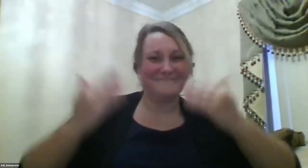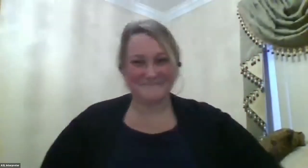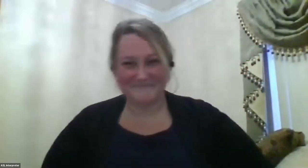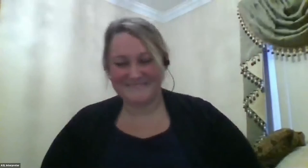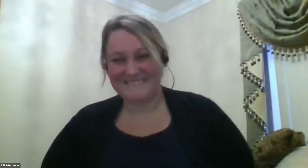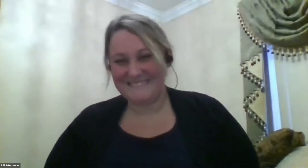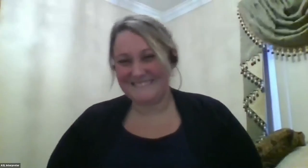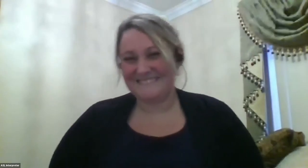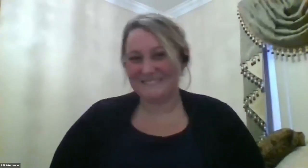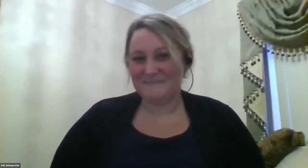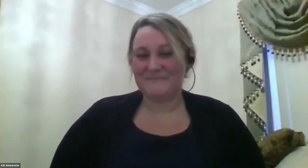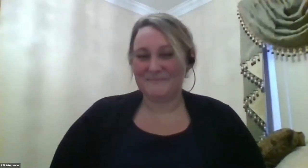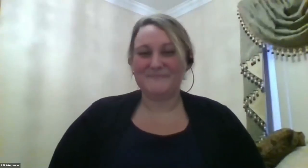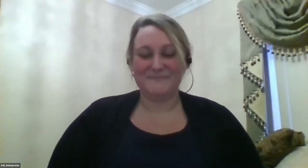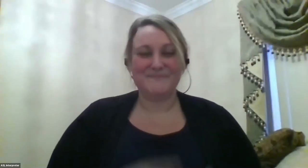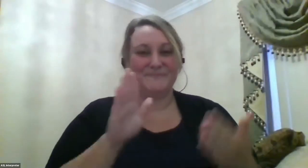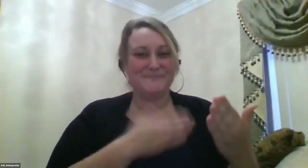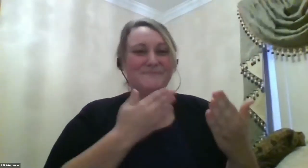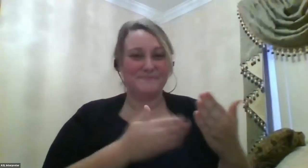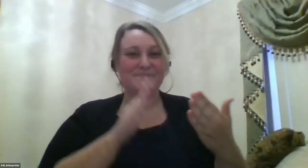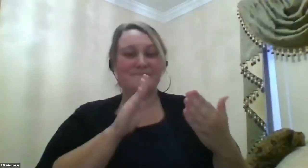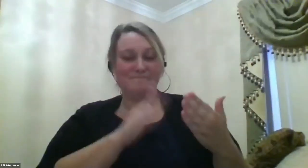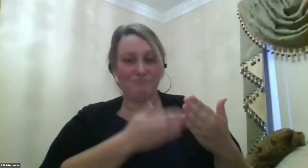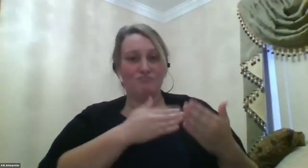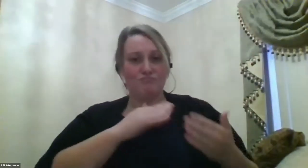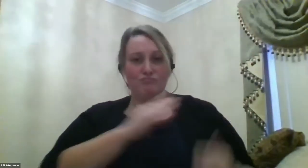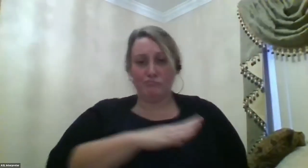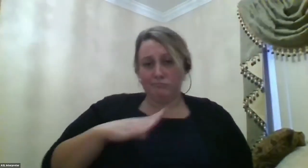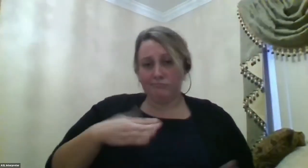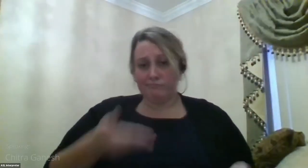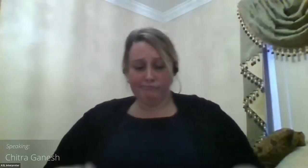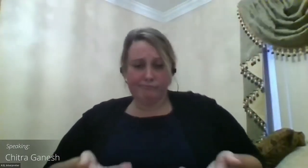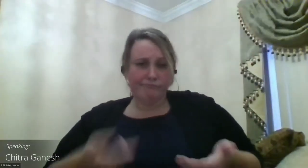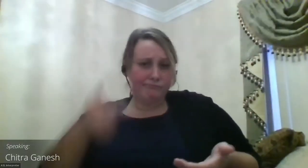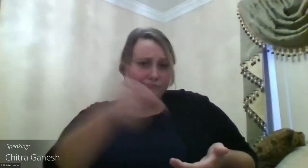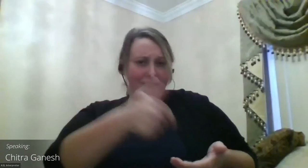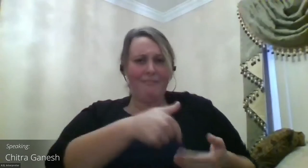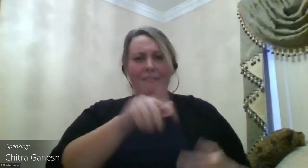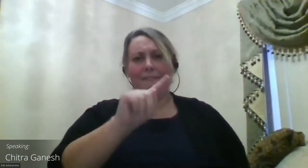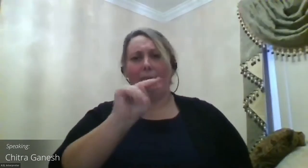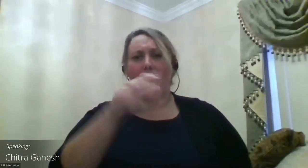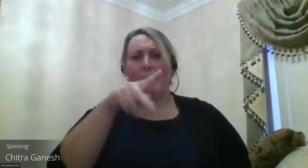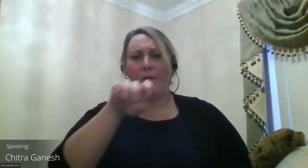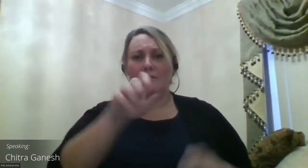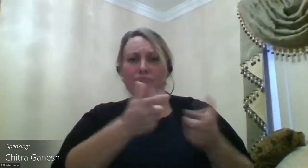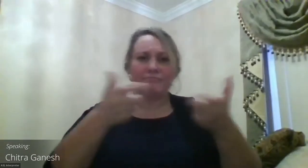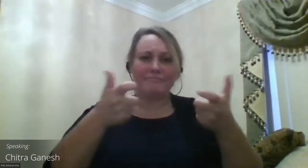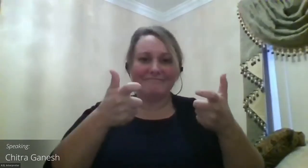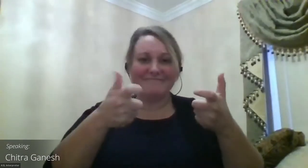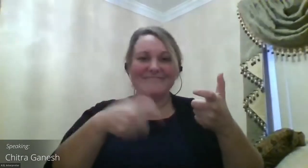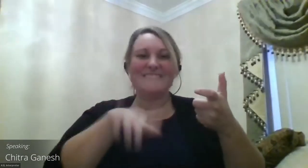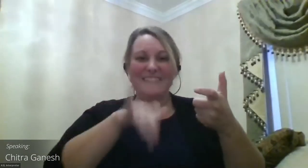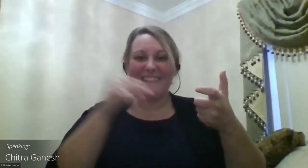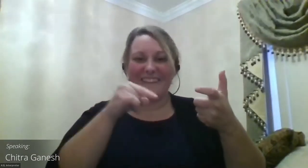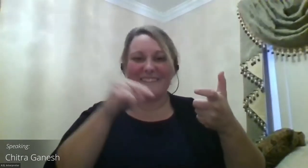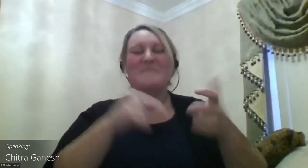I got nipples on my titties, big as in my thumb. Okay, so you guys should definitely listen to the rest